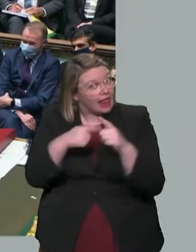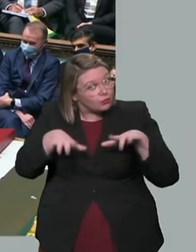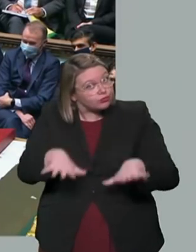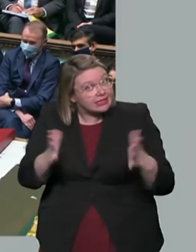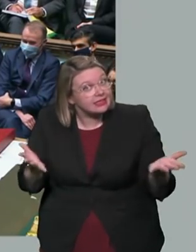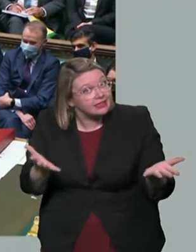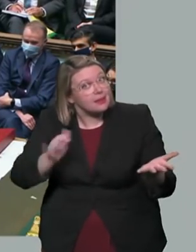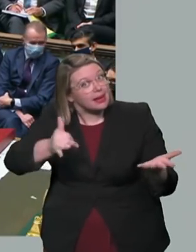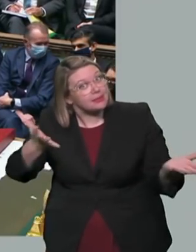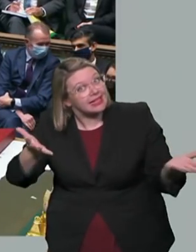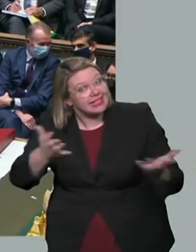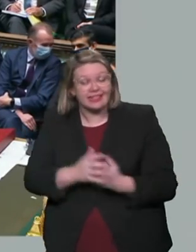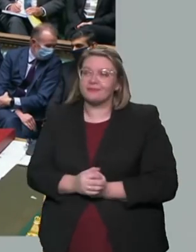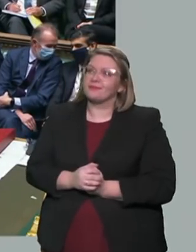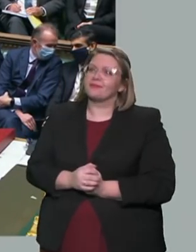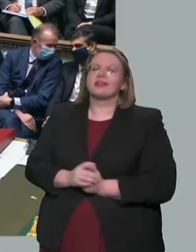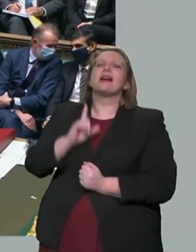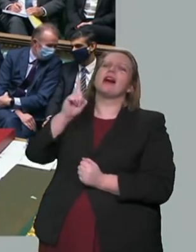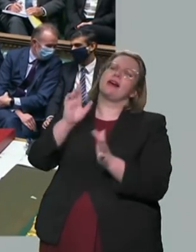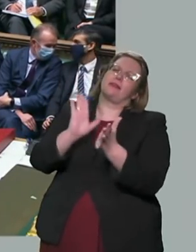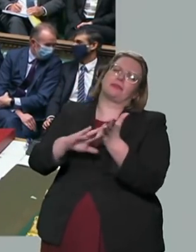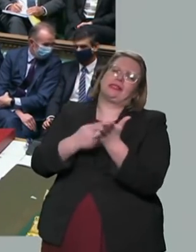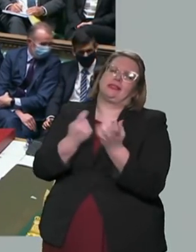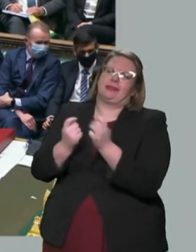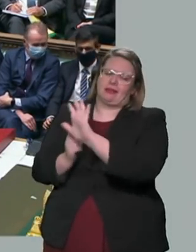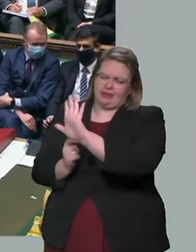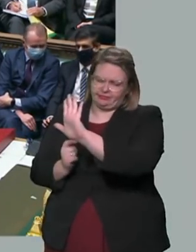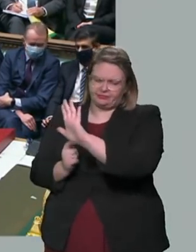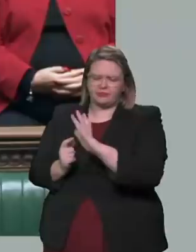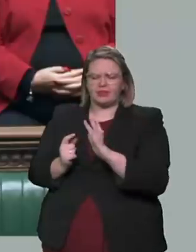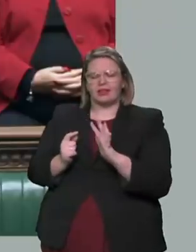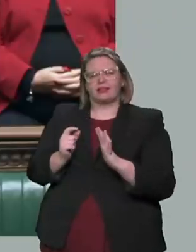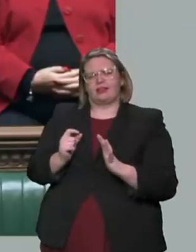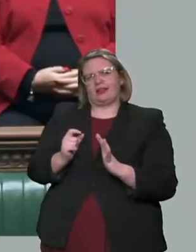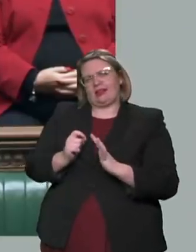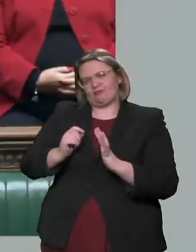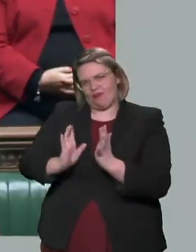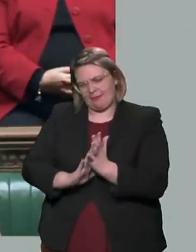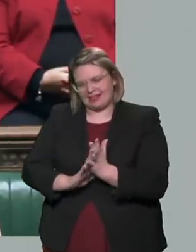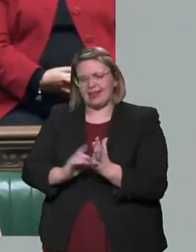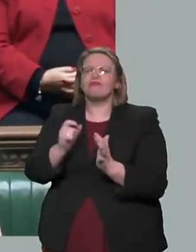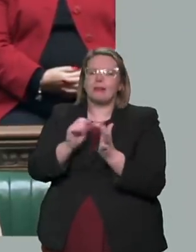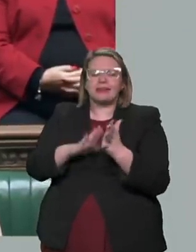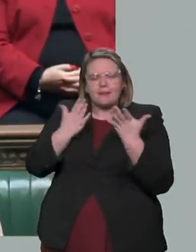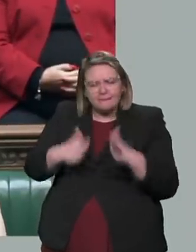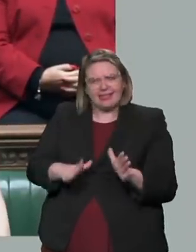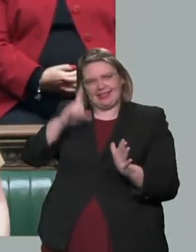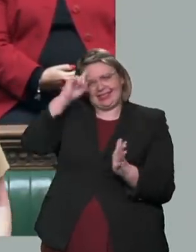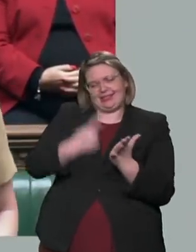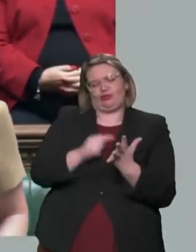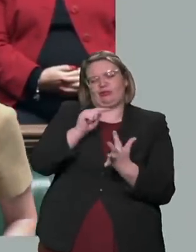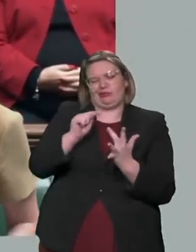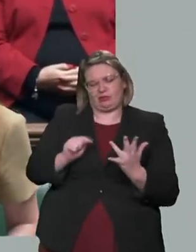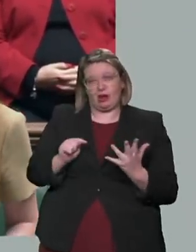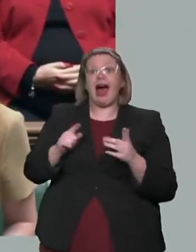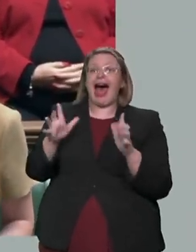country. Yeah. But, Mr. Speaker, the Prime Minister has made political choices that has led us